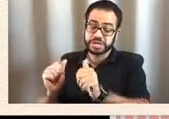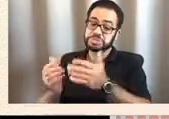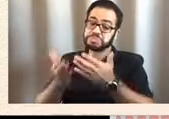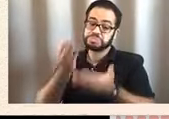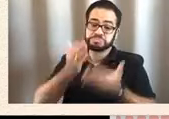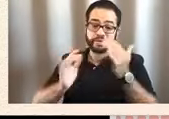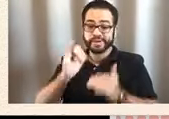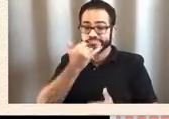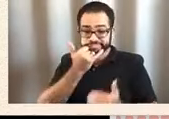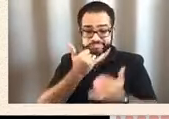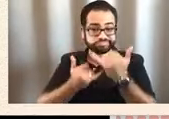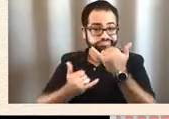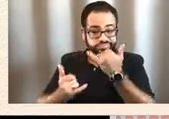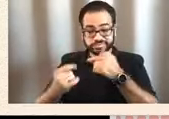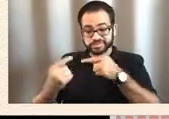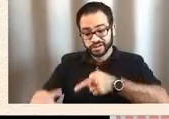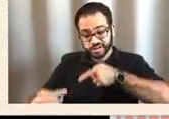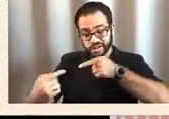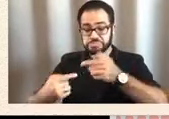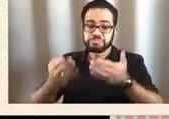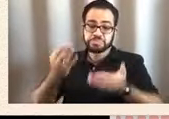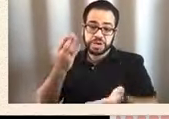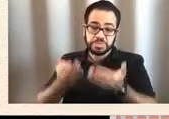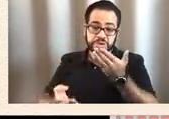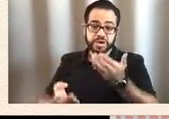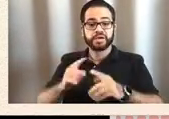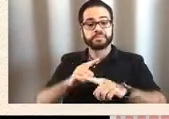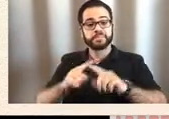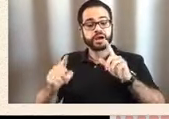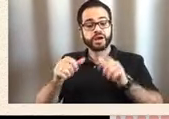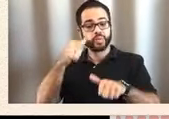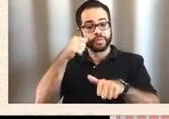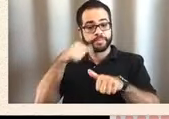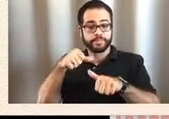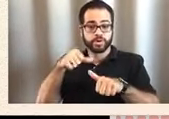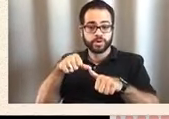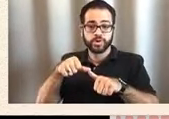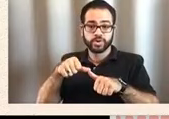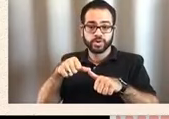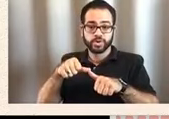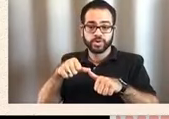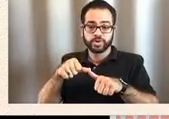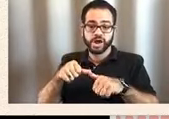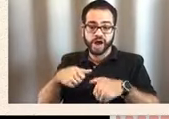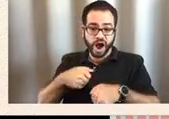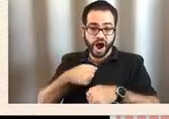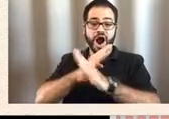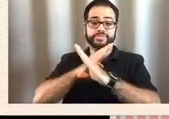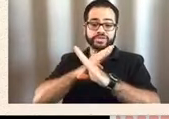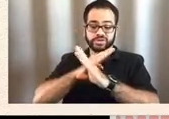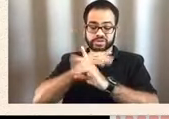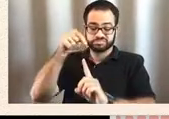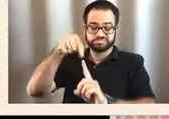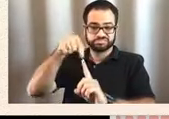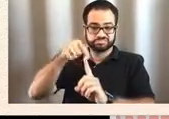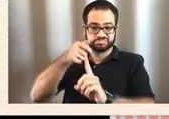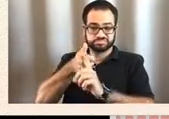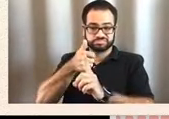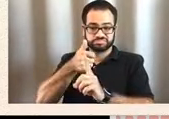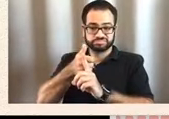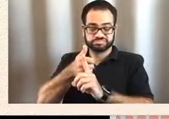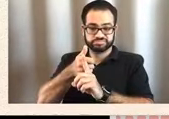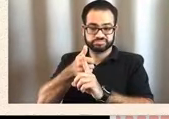stumble, but just remember obstacles are simply meant